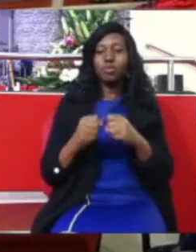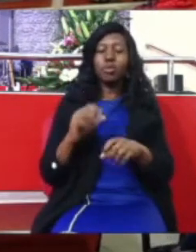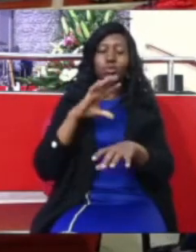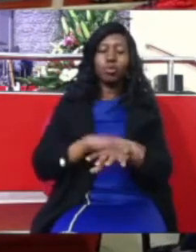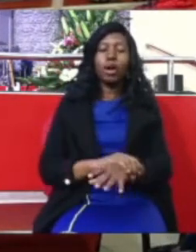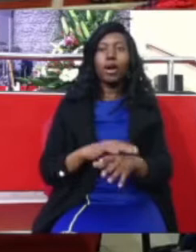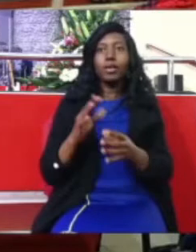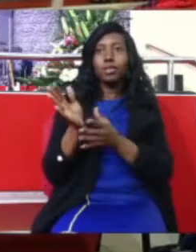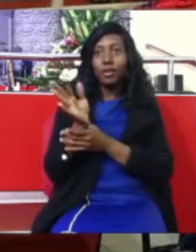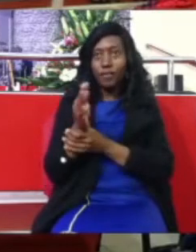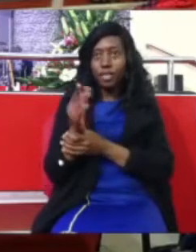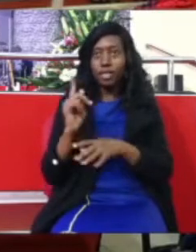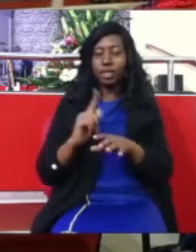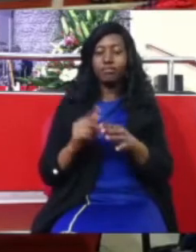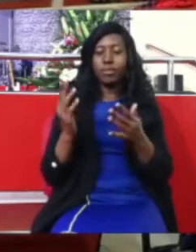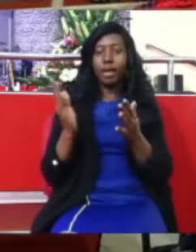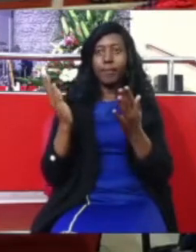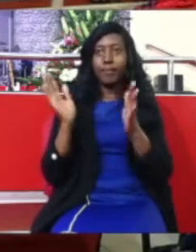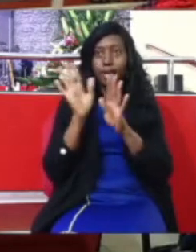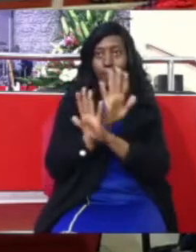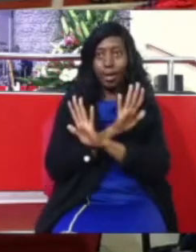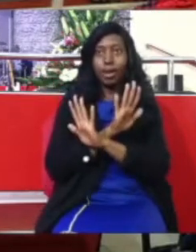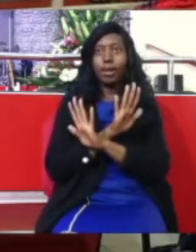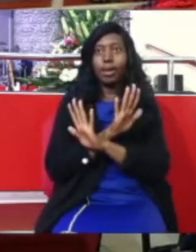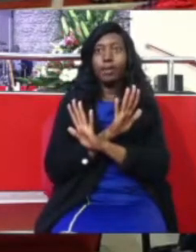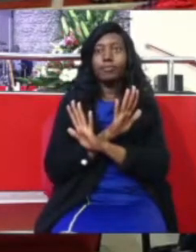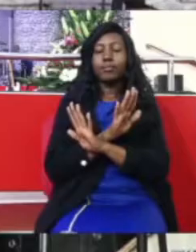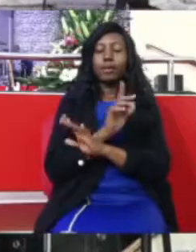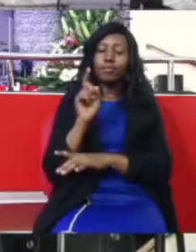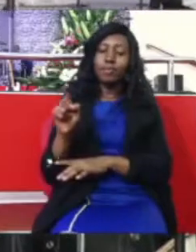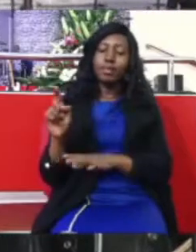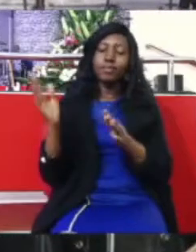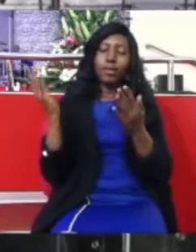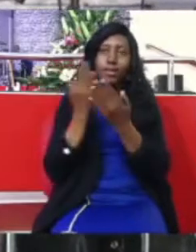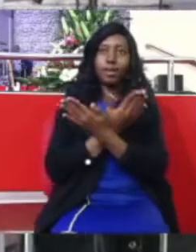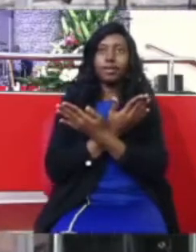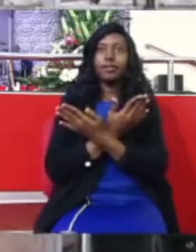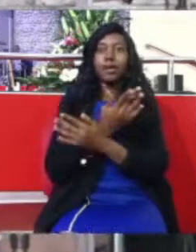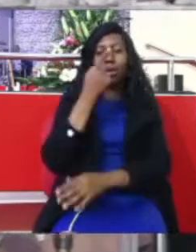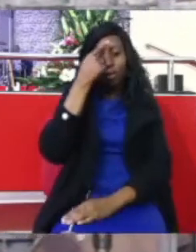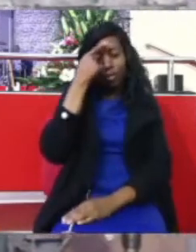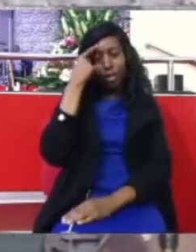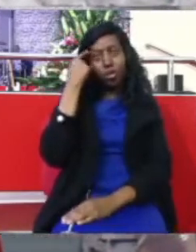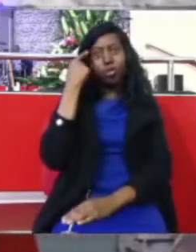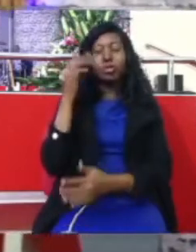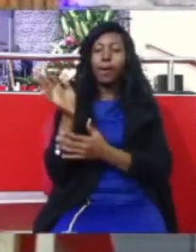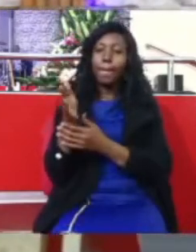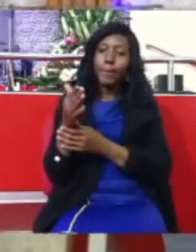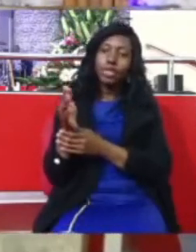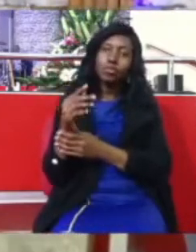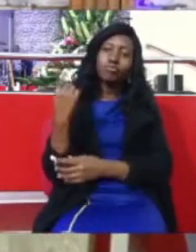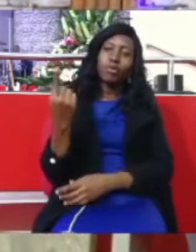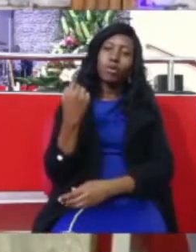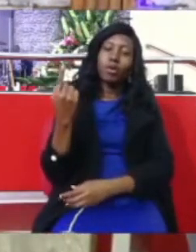unless they are selling what they caught during the night. Because fish can only be caught